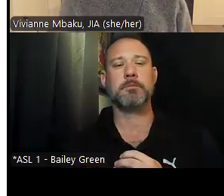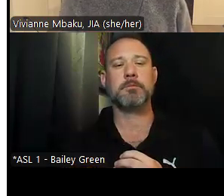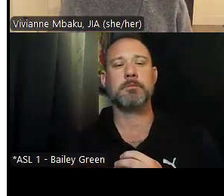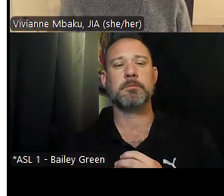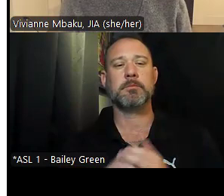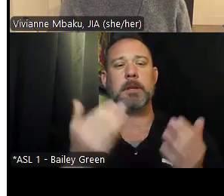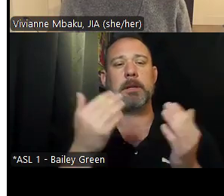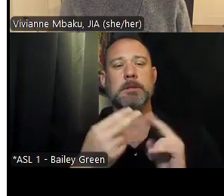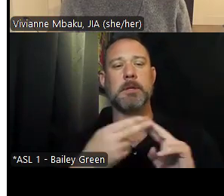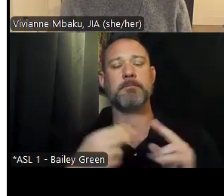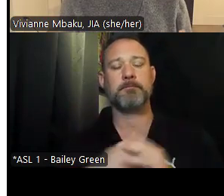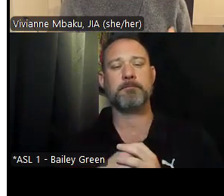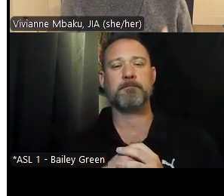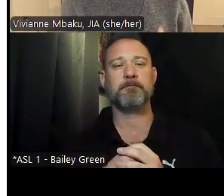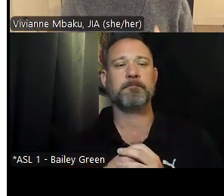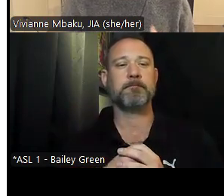Next slide.